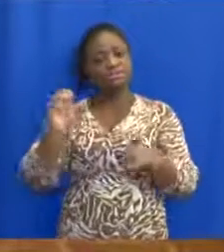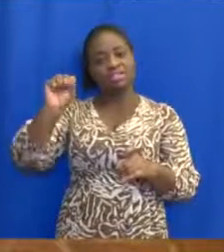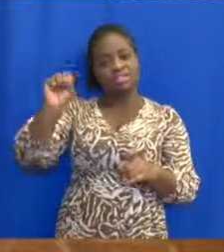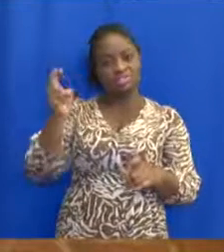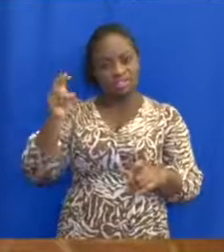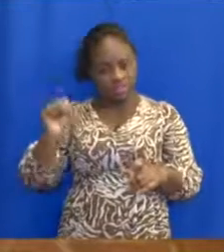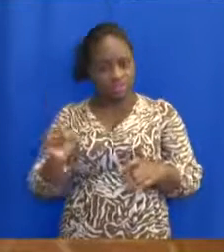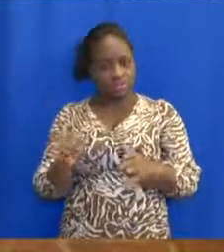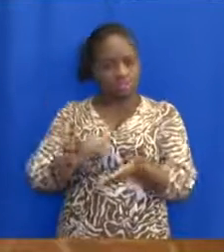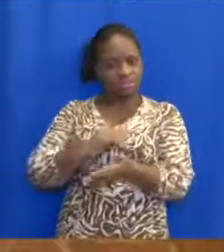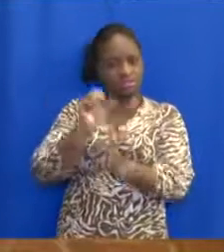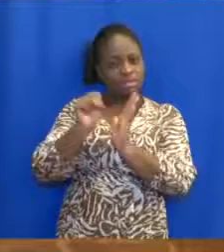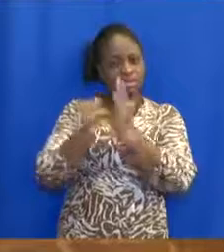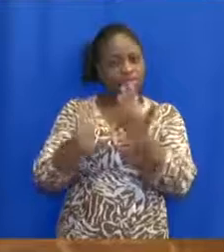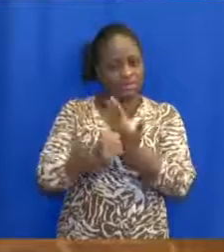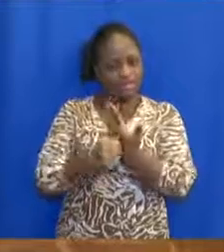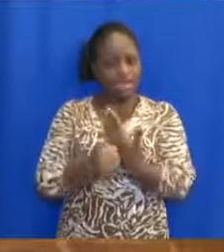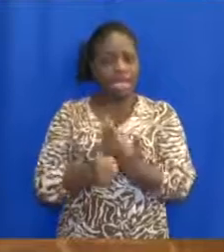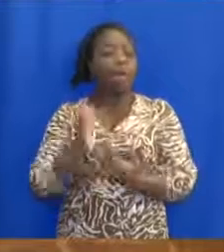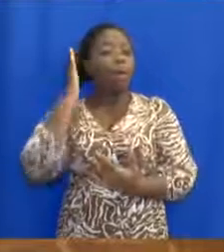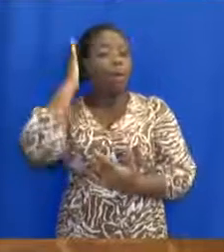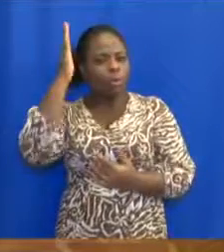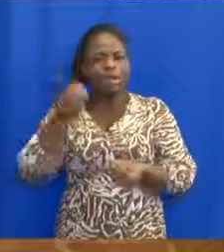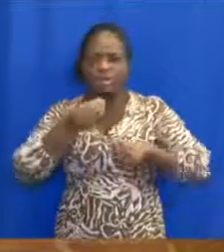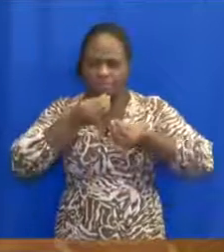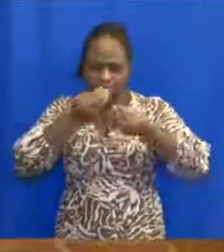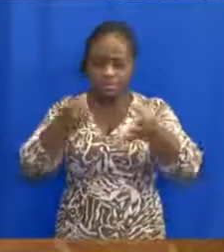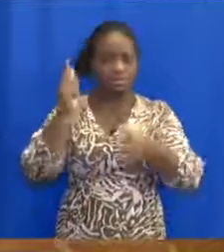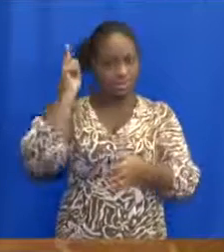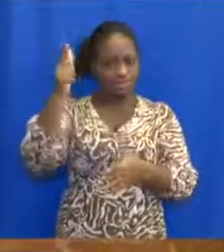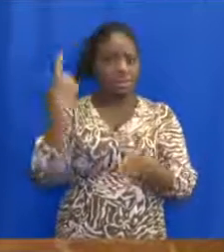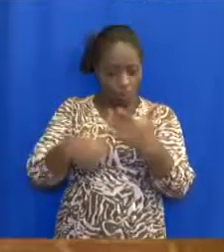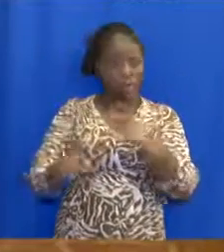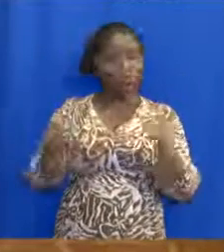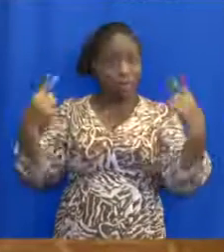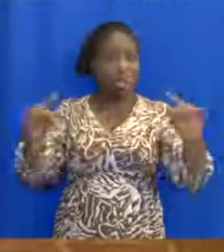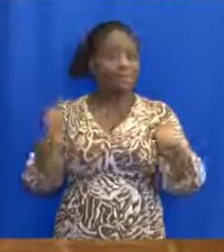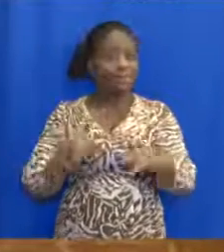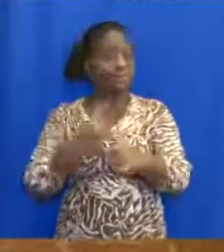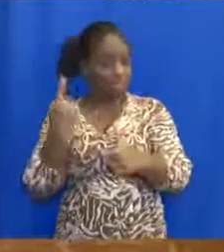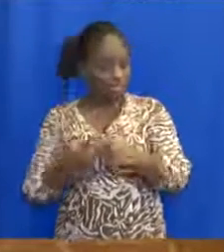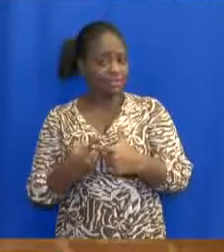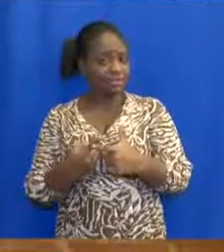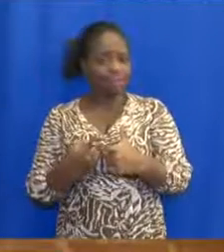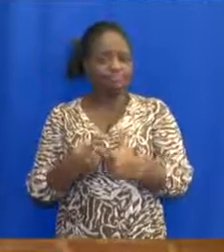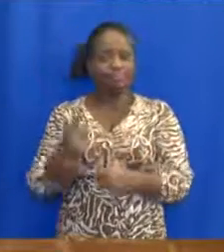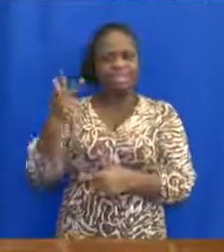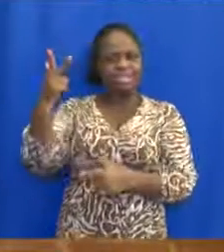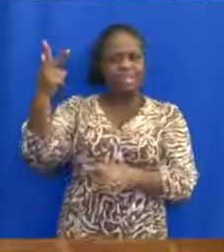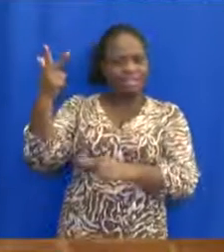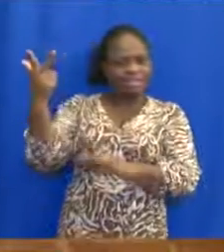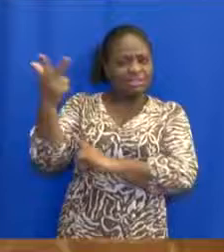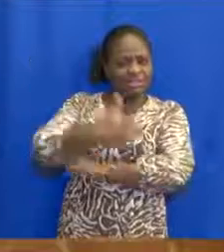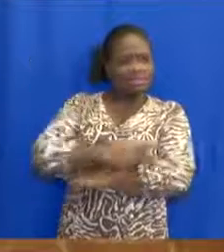concluded by mid-September. I will keep you fully informed about the outcomes. 3 days